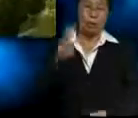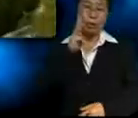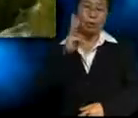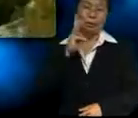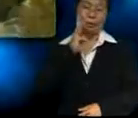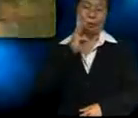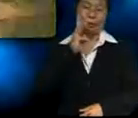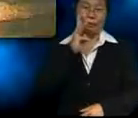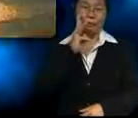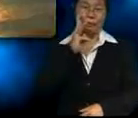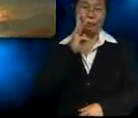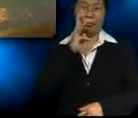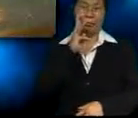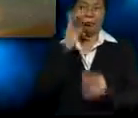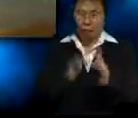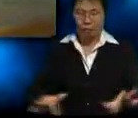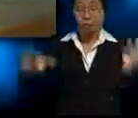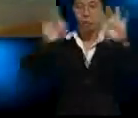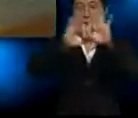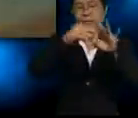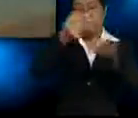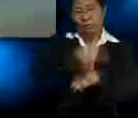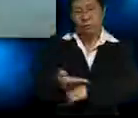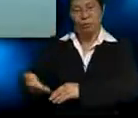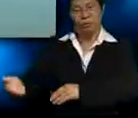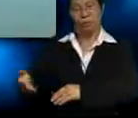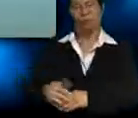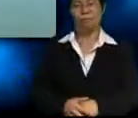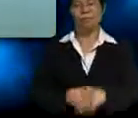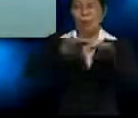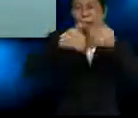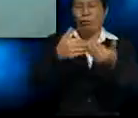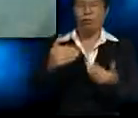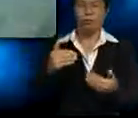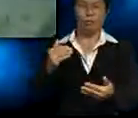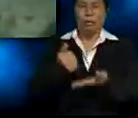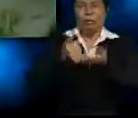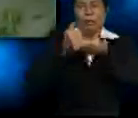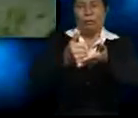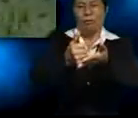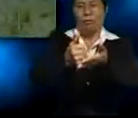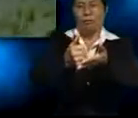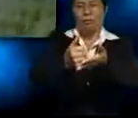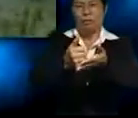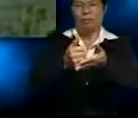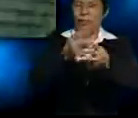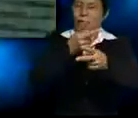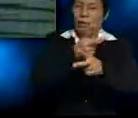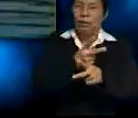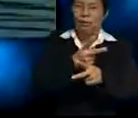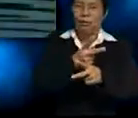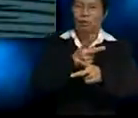Water, a precious commodity. How shall we help to conserve